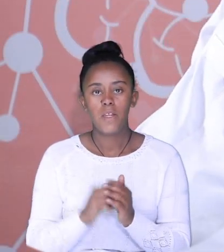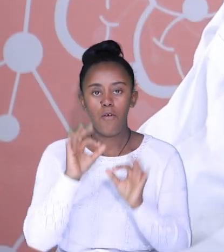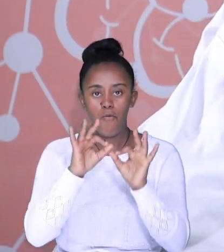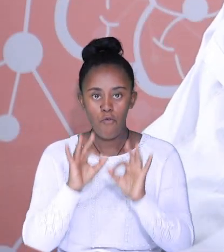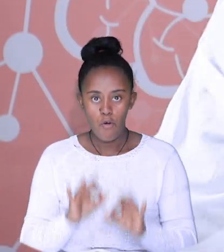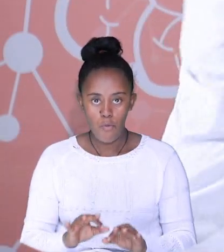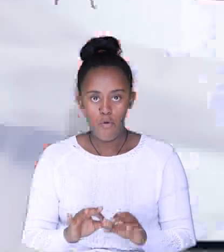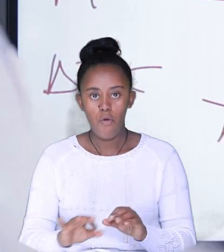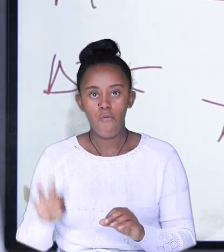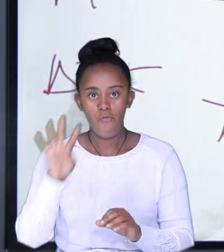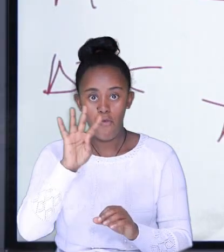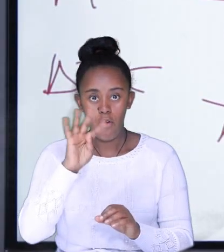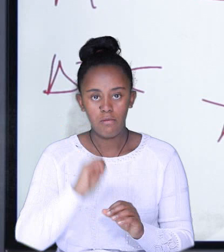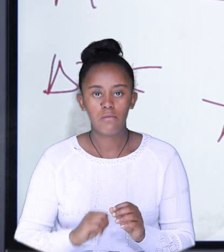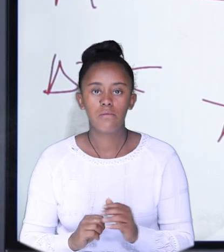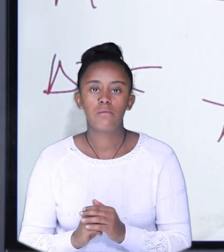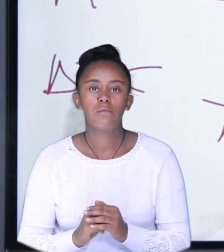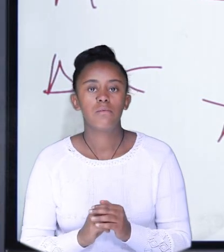formula 4.